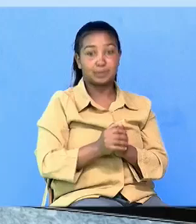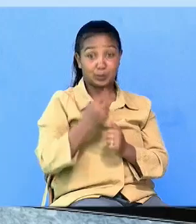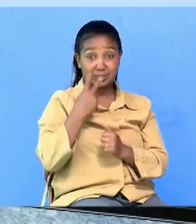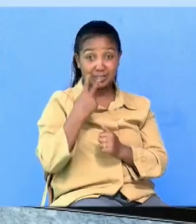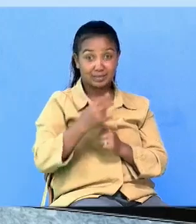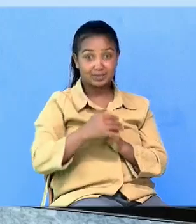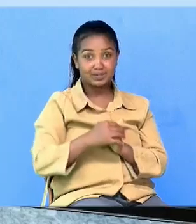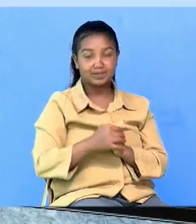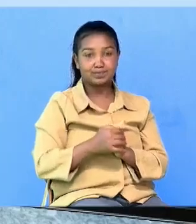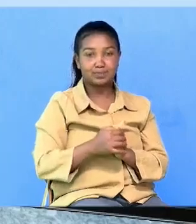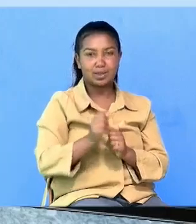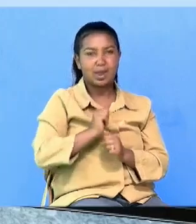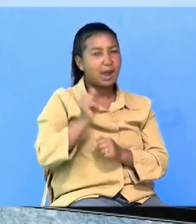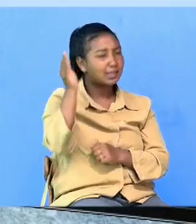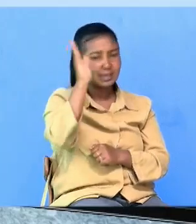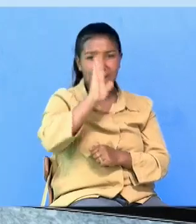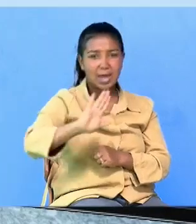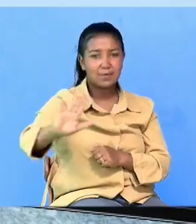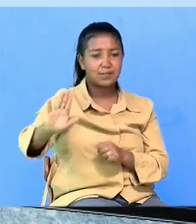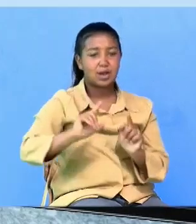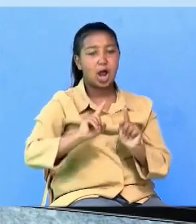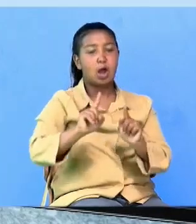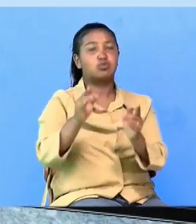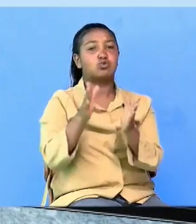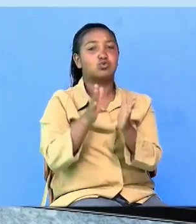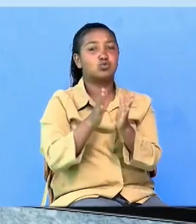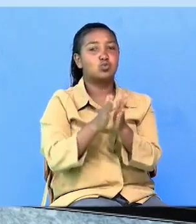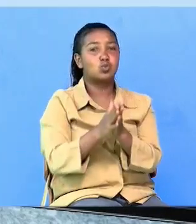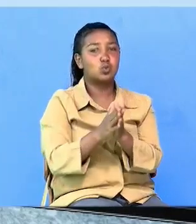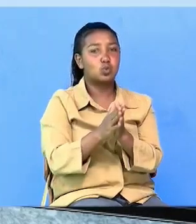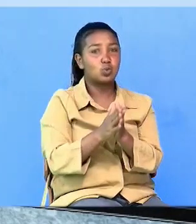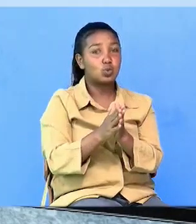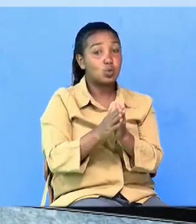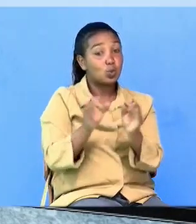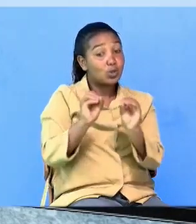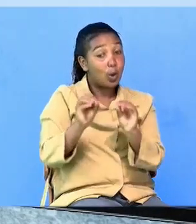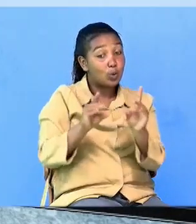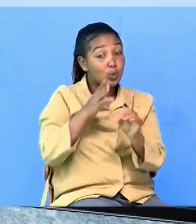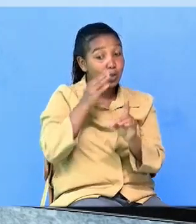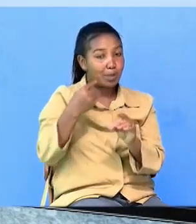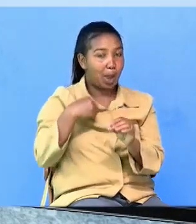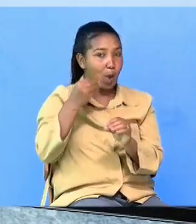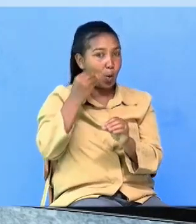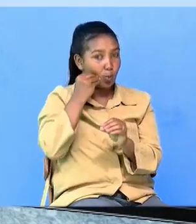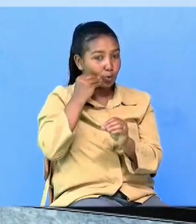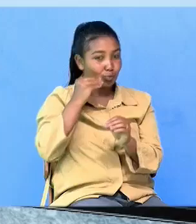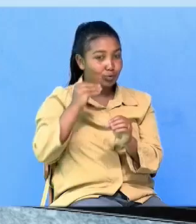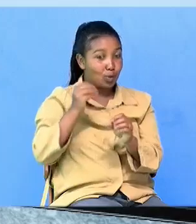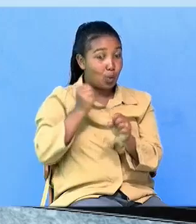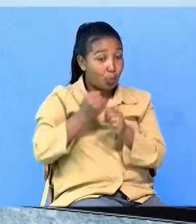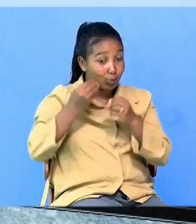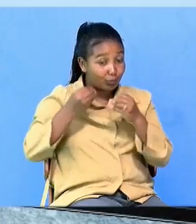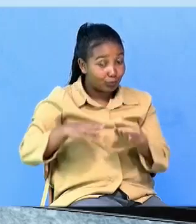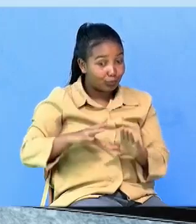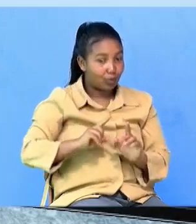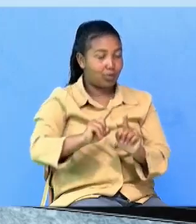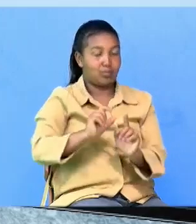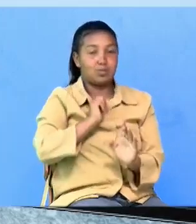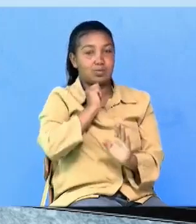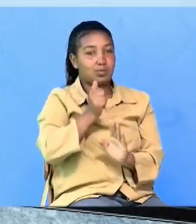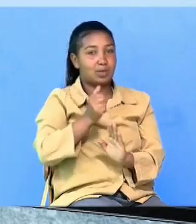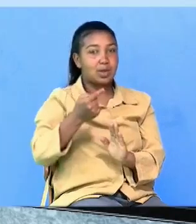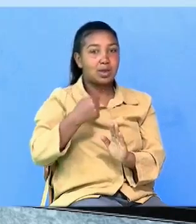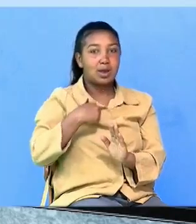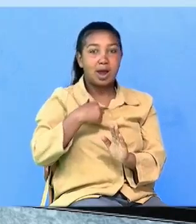See? I never came to school without doing my homework. I never came to